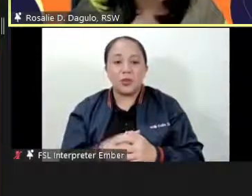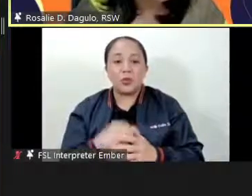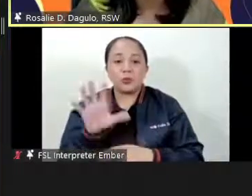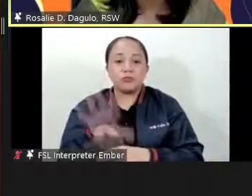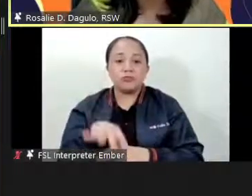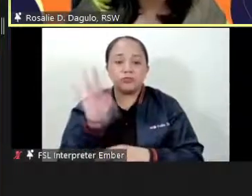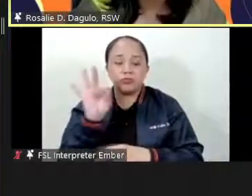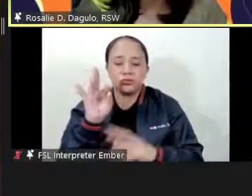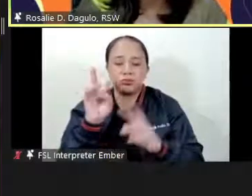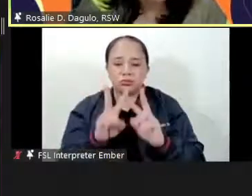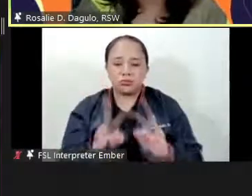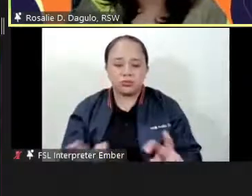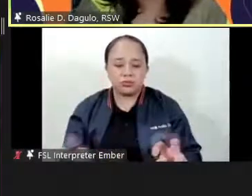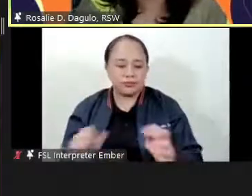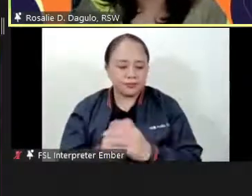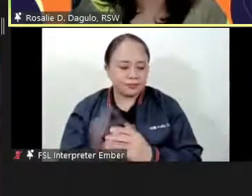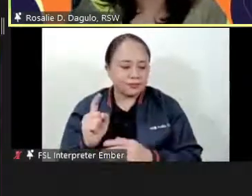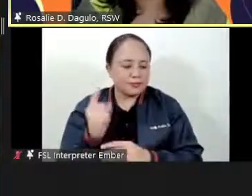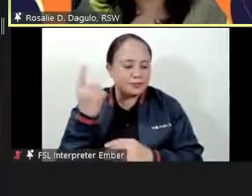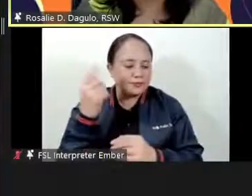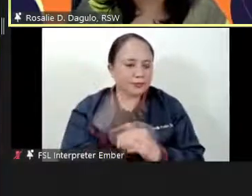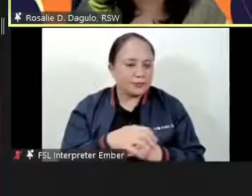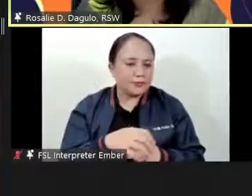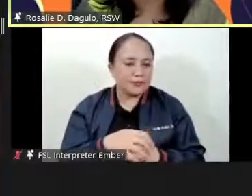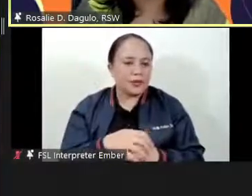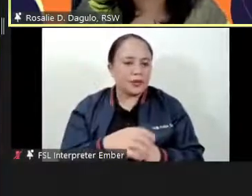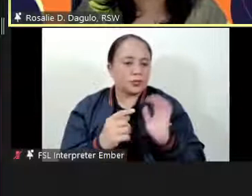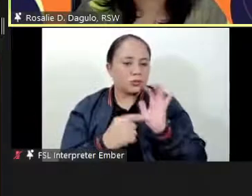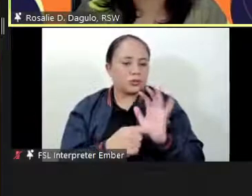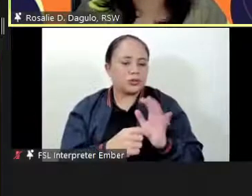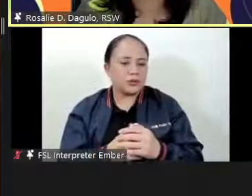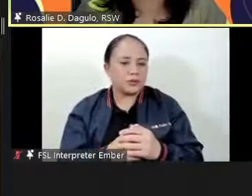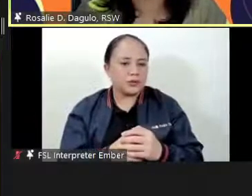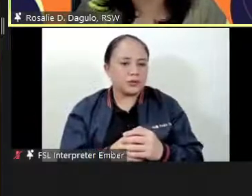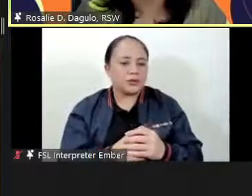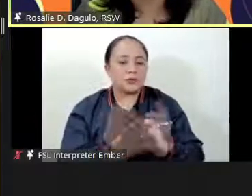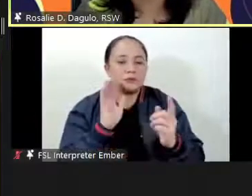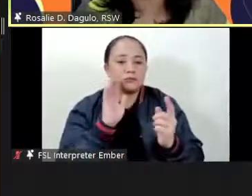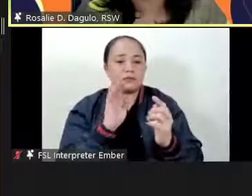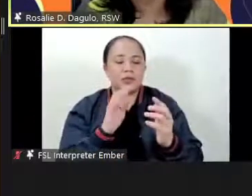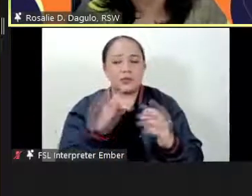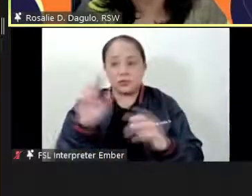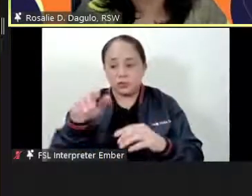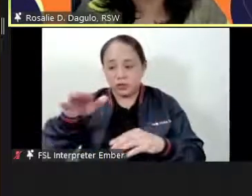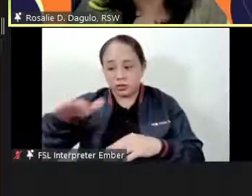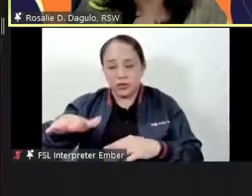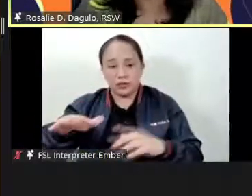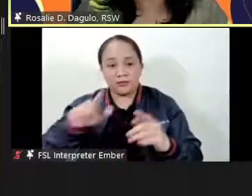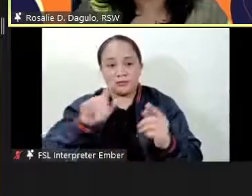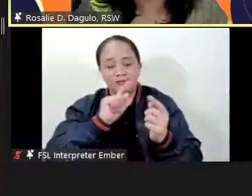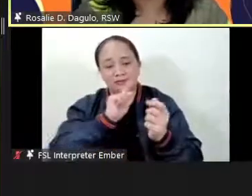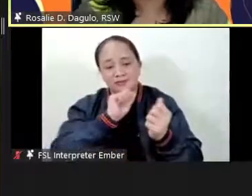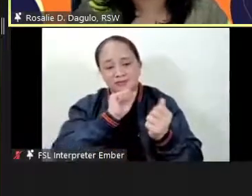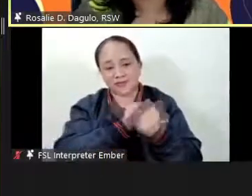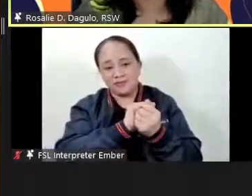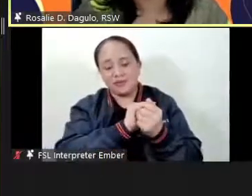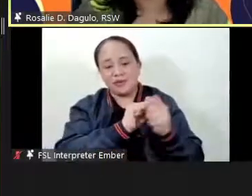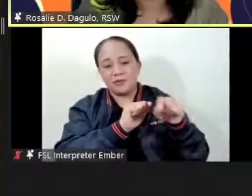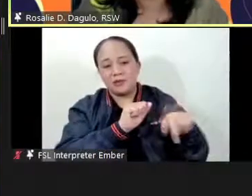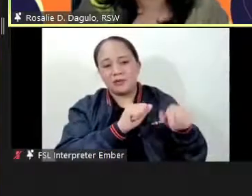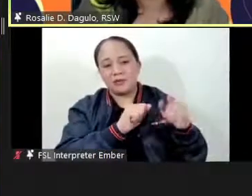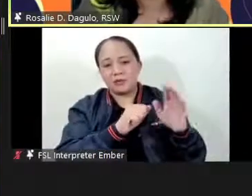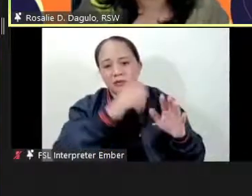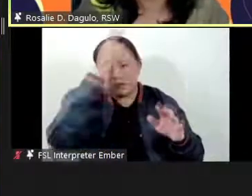the study. First, the findings show that reunification of the child with the parents is the top